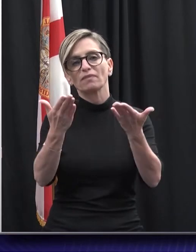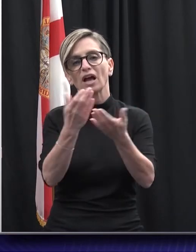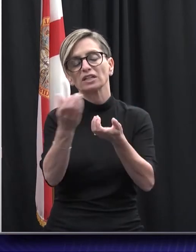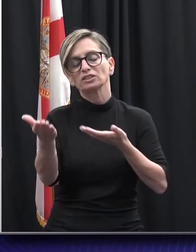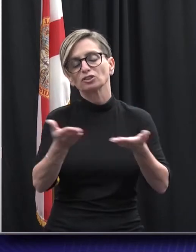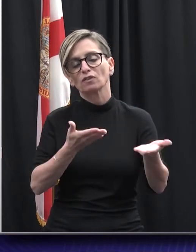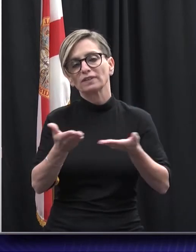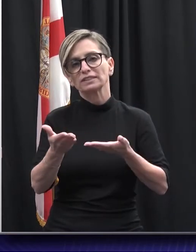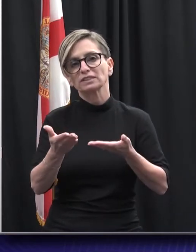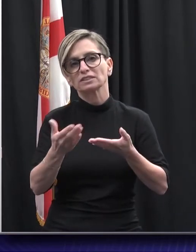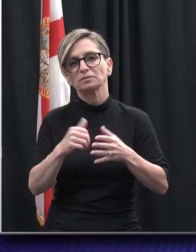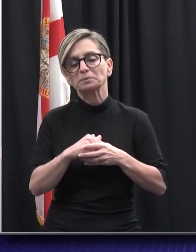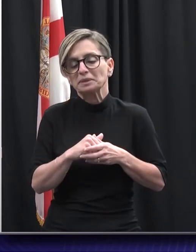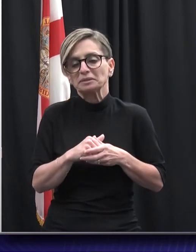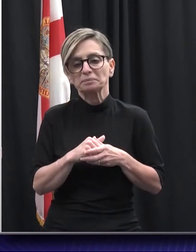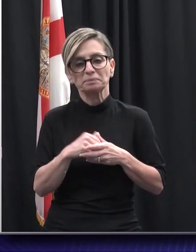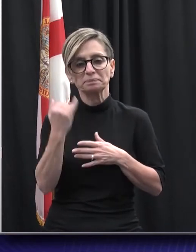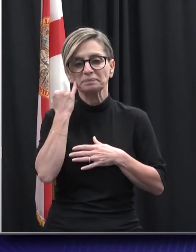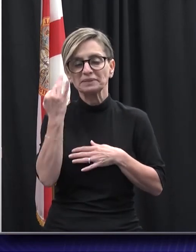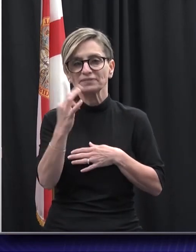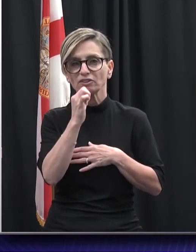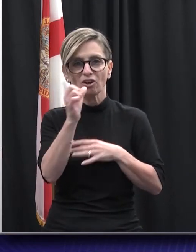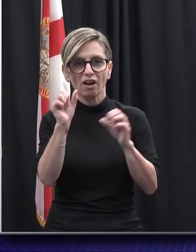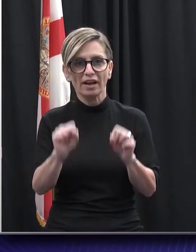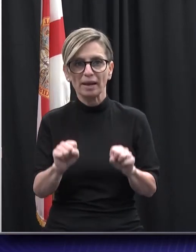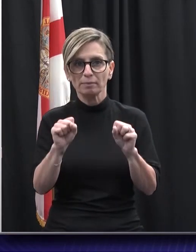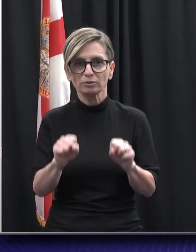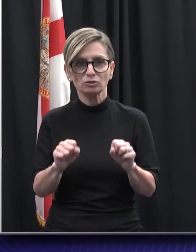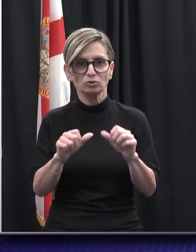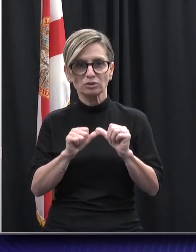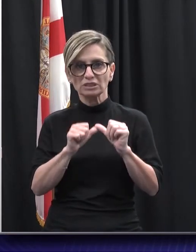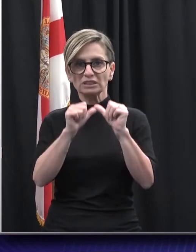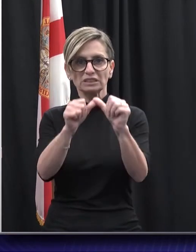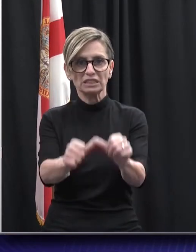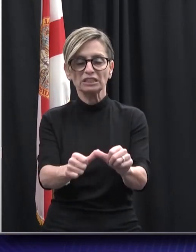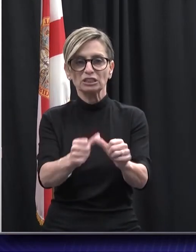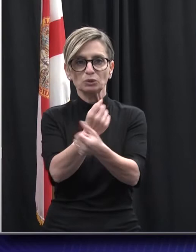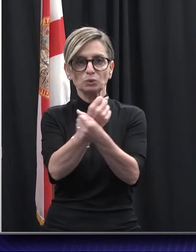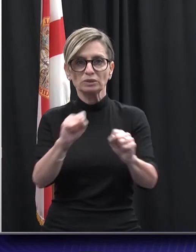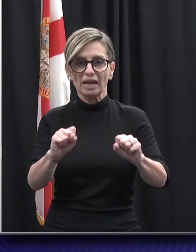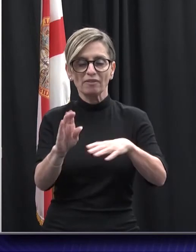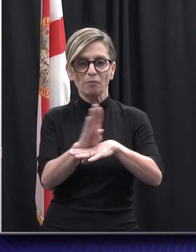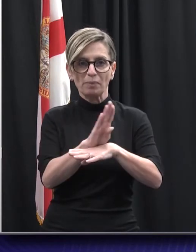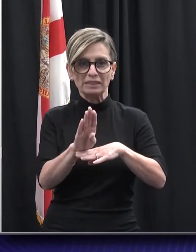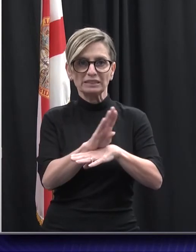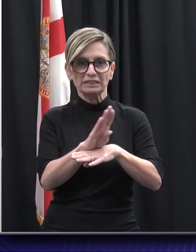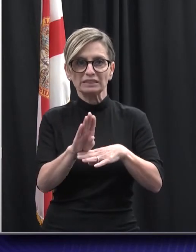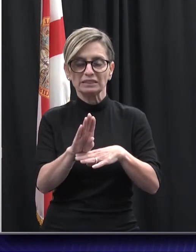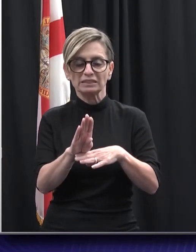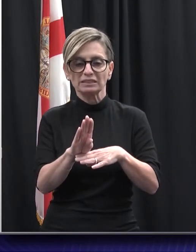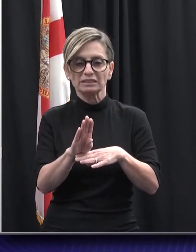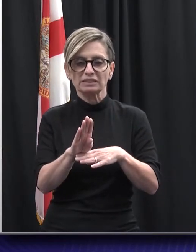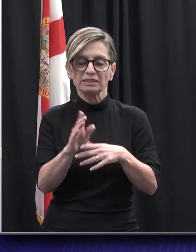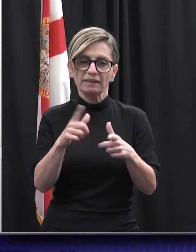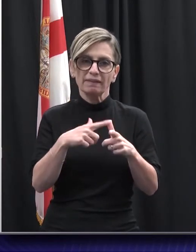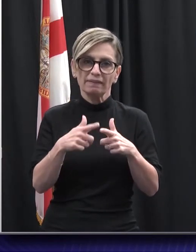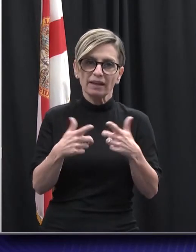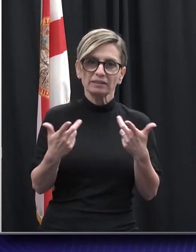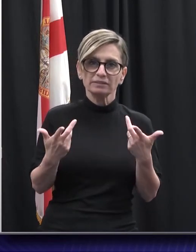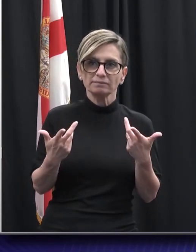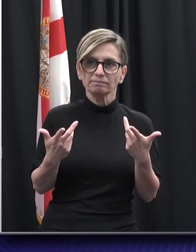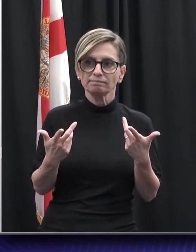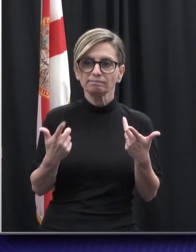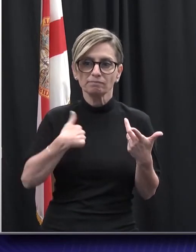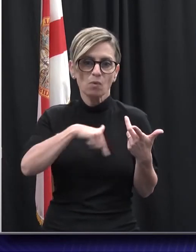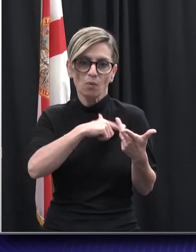want. But if they're just not able to do that, and you're not able to maintain those safety margins, then we are asking you to